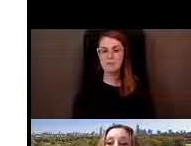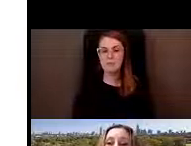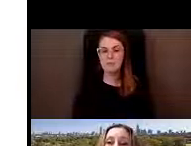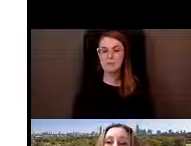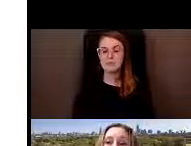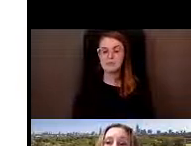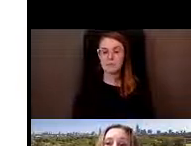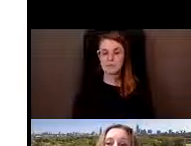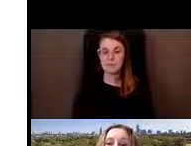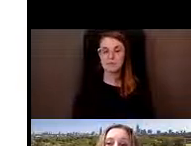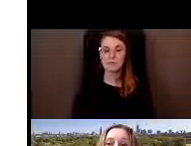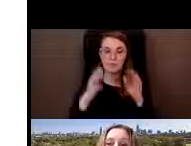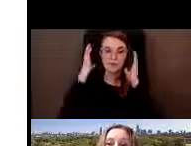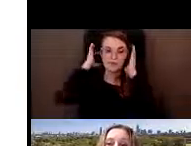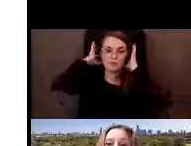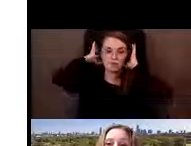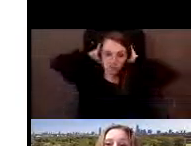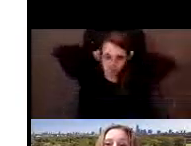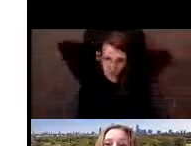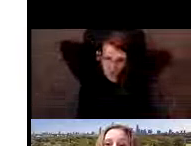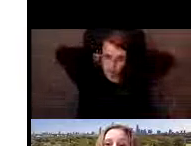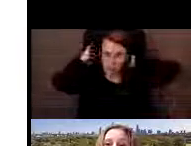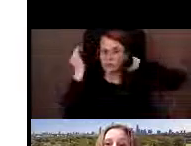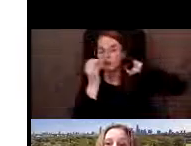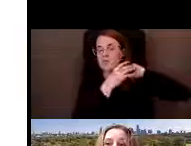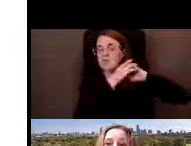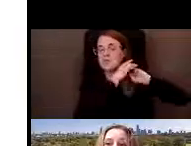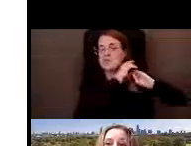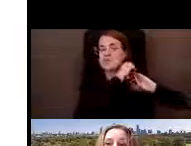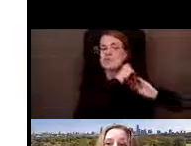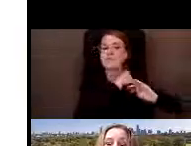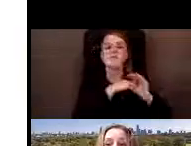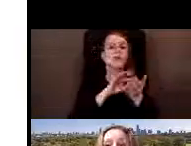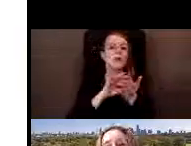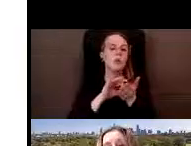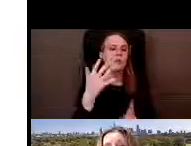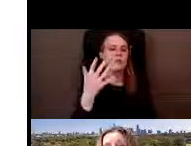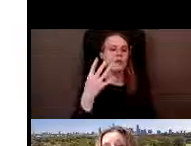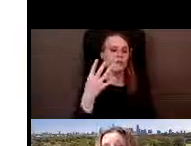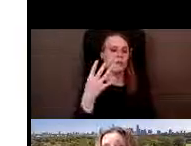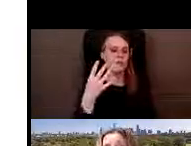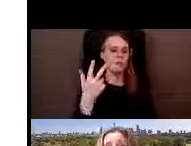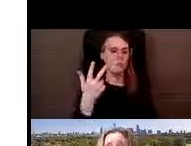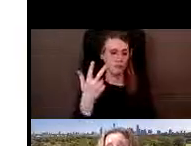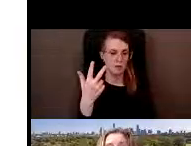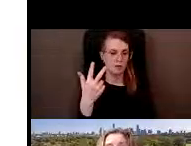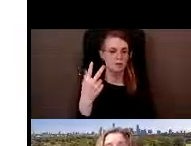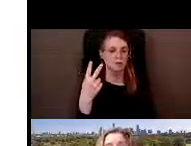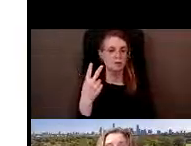All right, I'll count down from 5, 4,